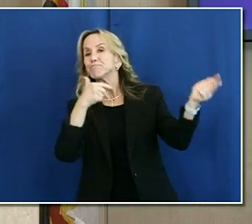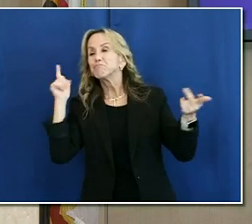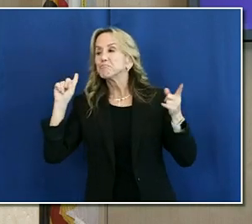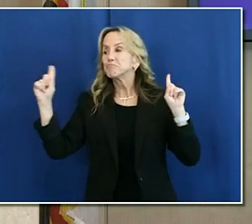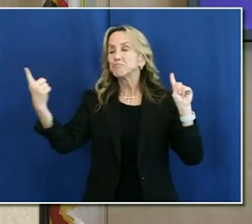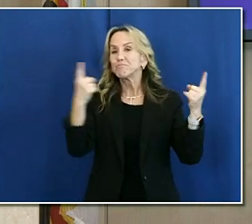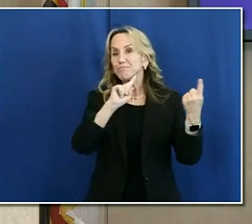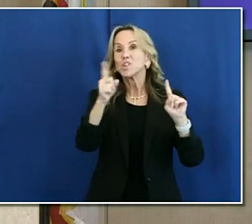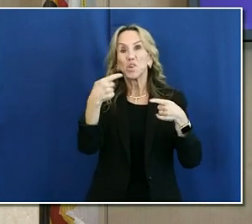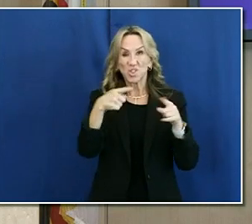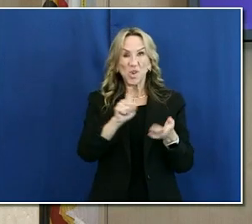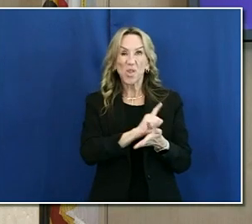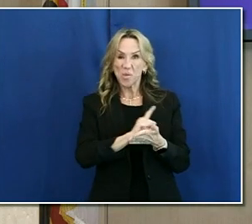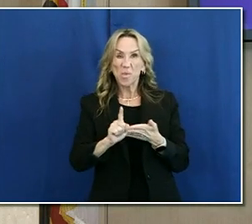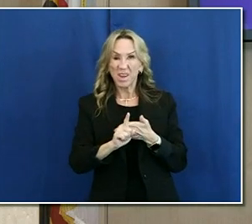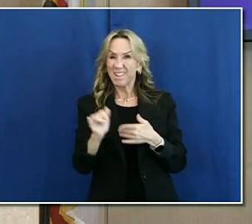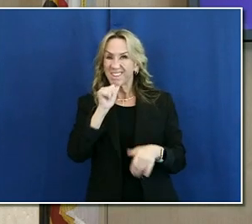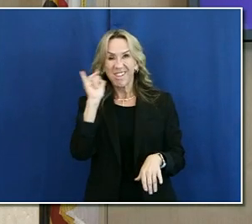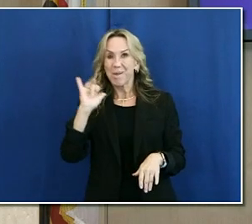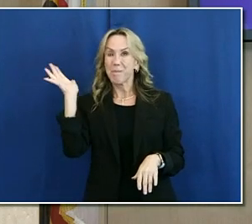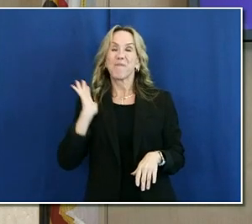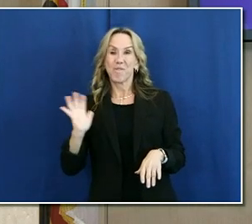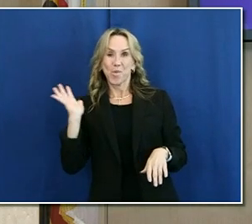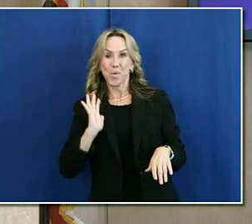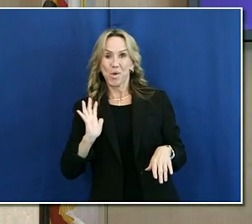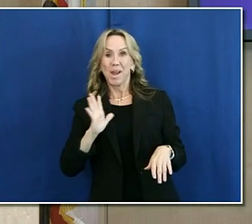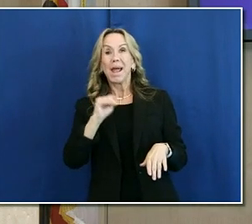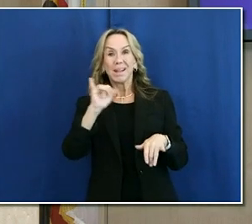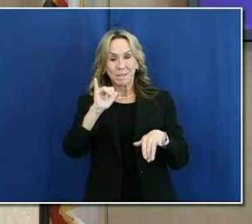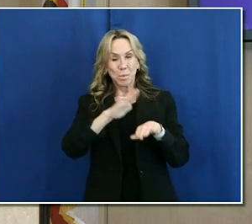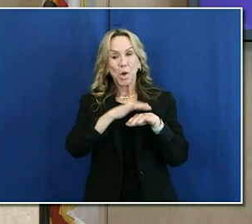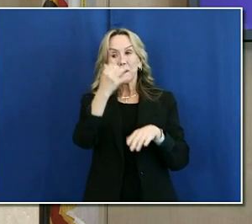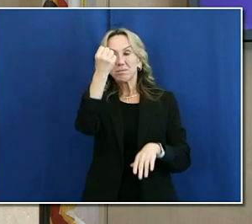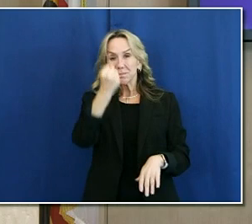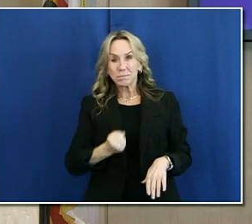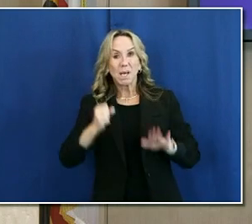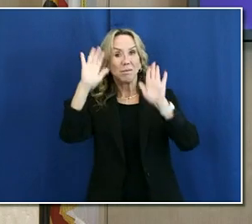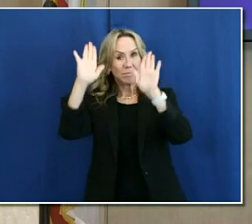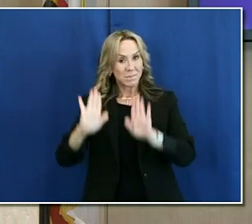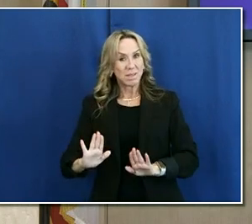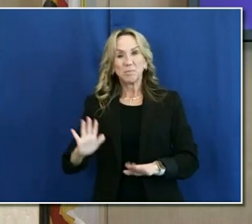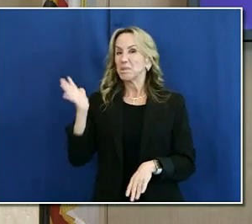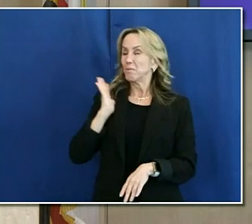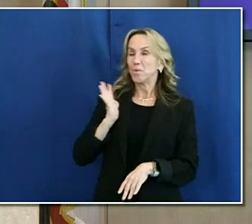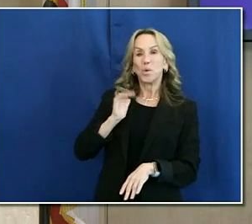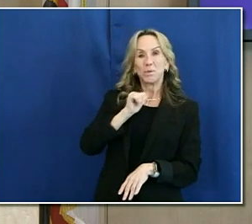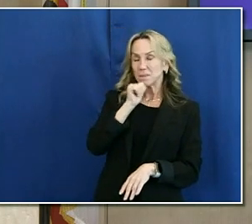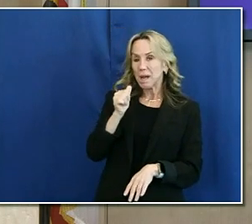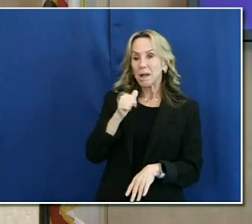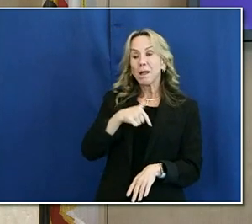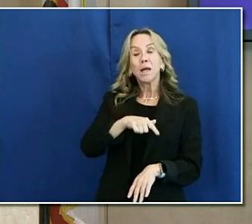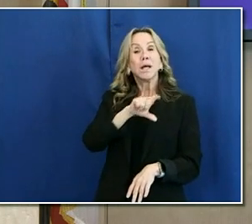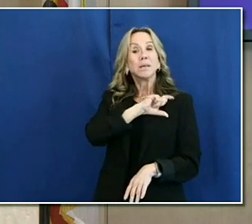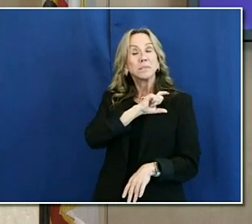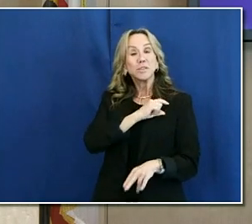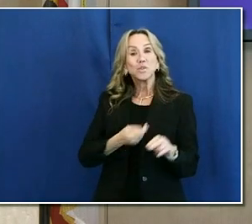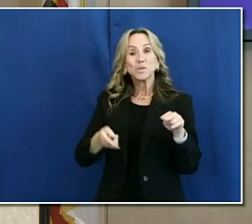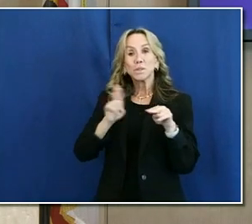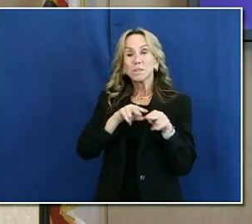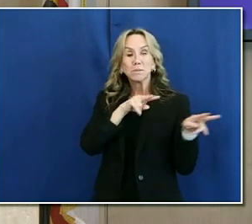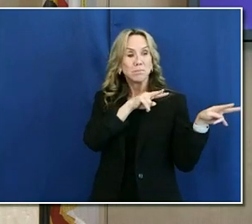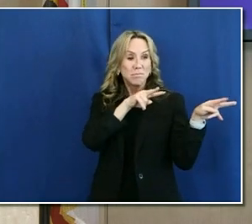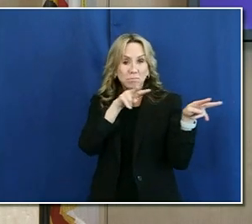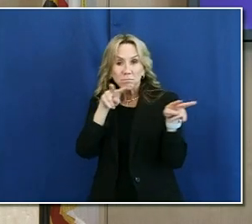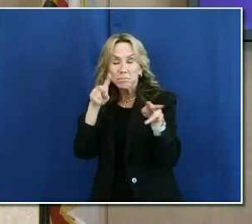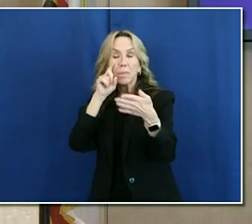the week. That's a recent addition, but also on the weekends. What they do is they identify issues as they might be occurring,